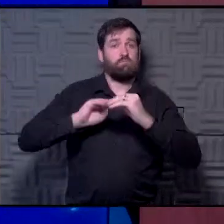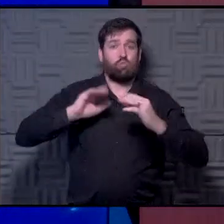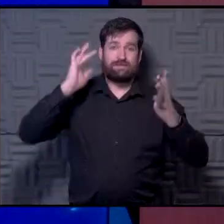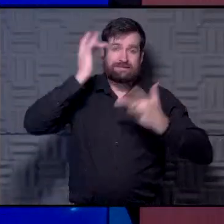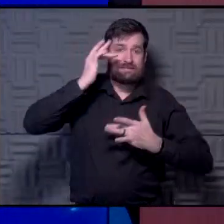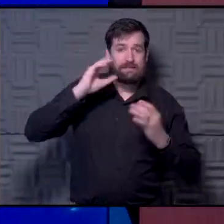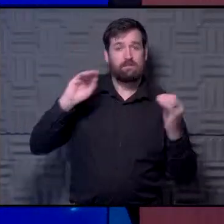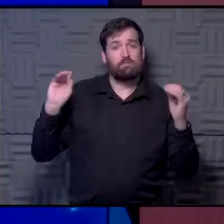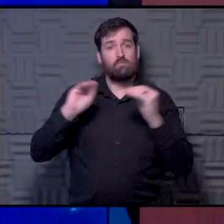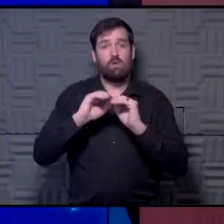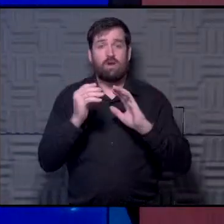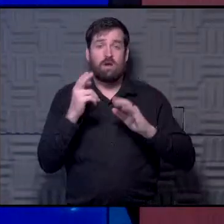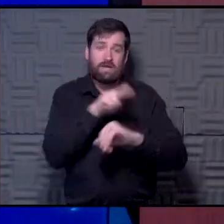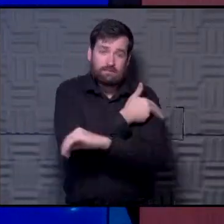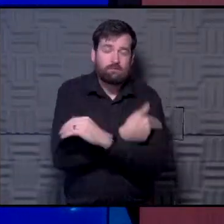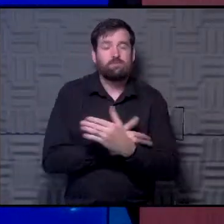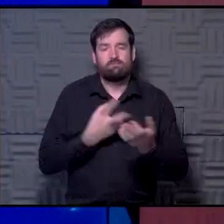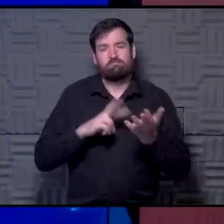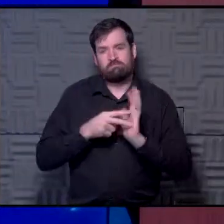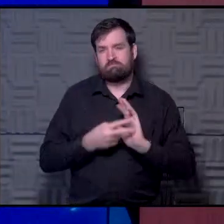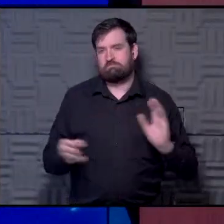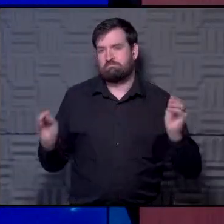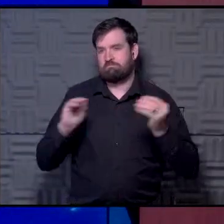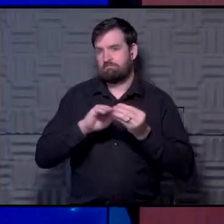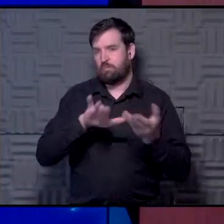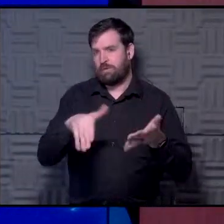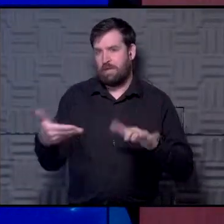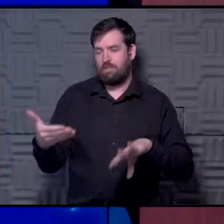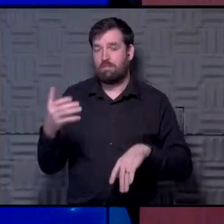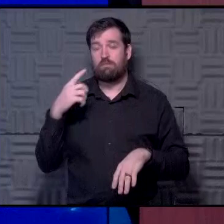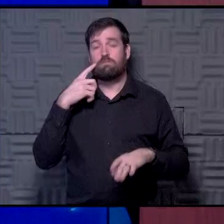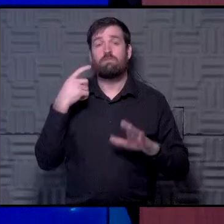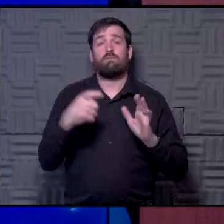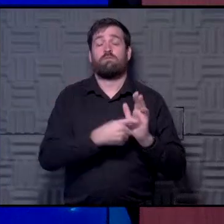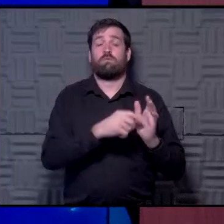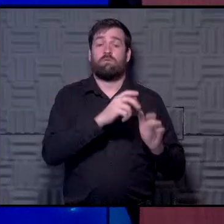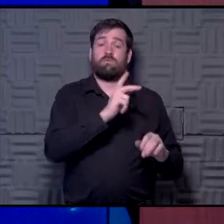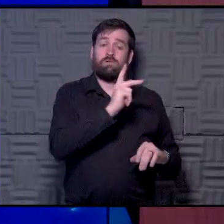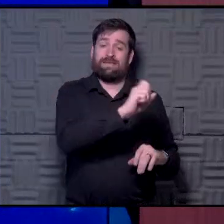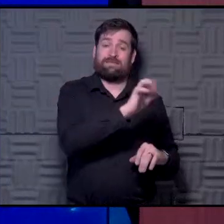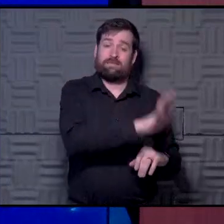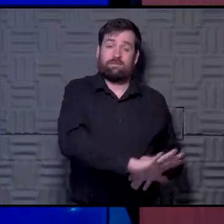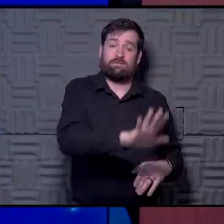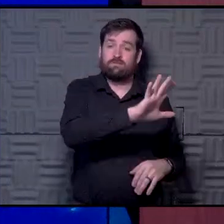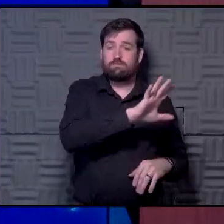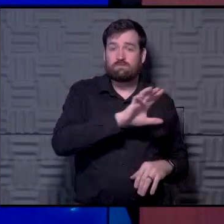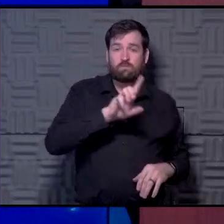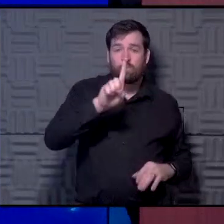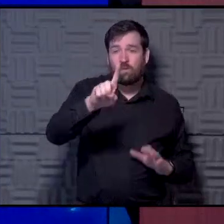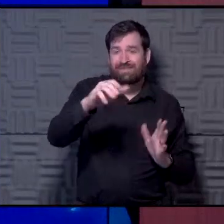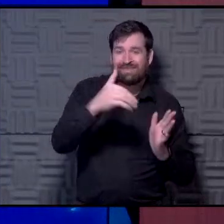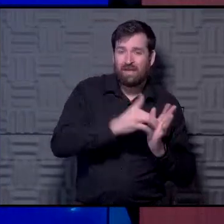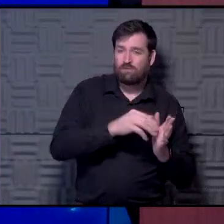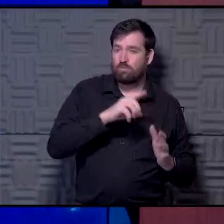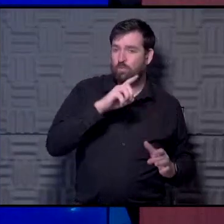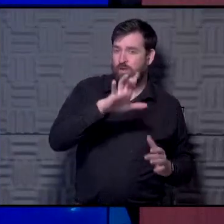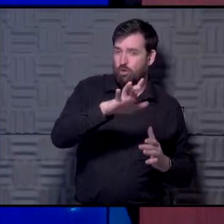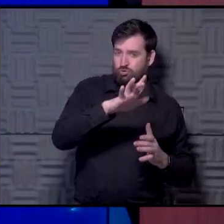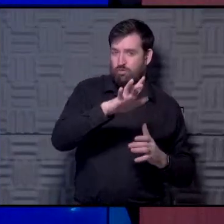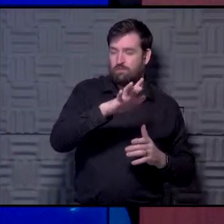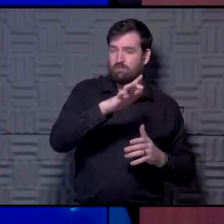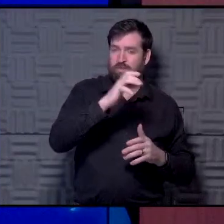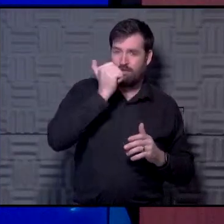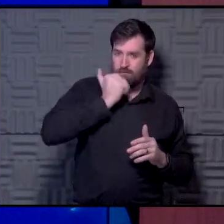people hospitalized, you're going to have more deaths. And we saw that throughout Kansas. The deaths were about 1,100 per day in the